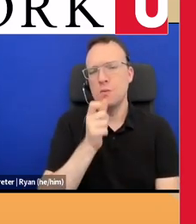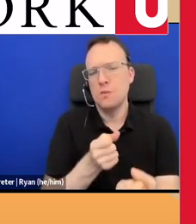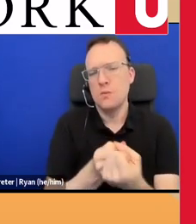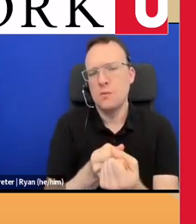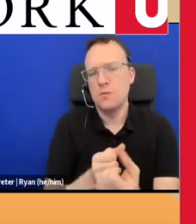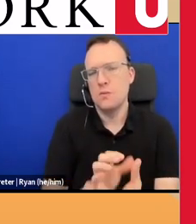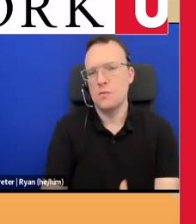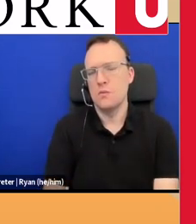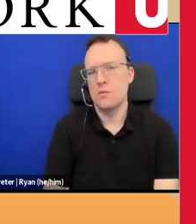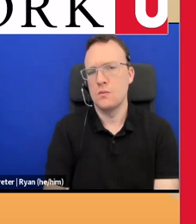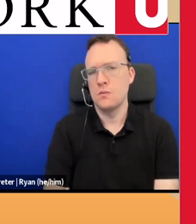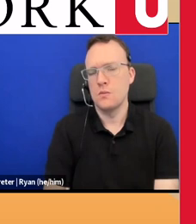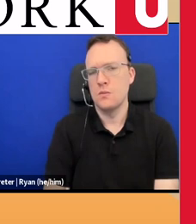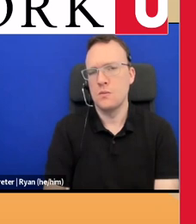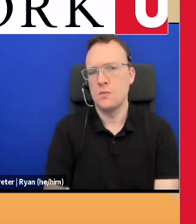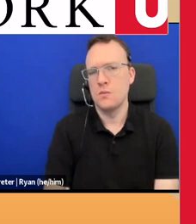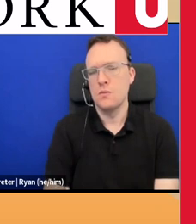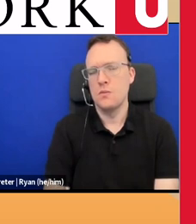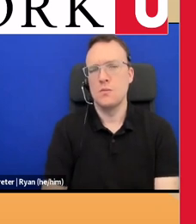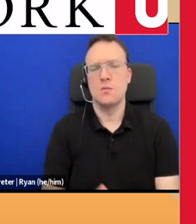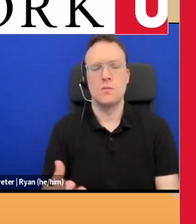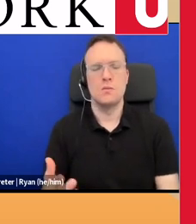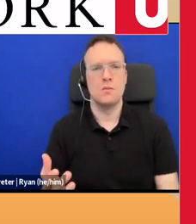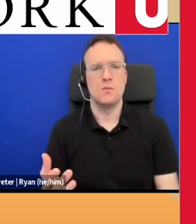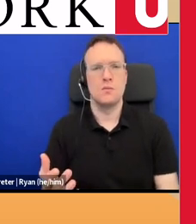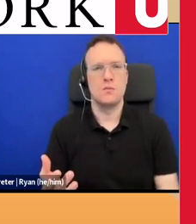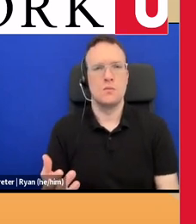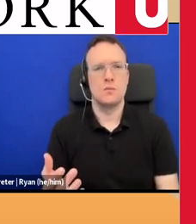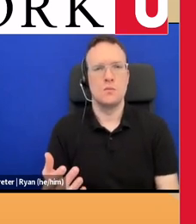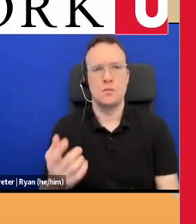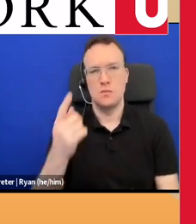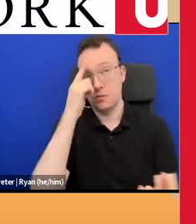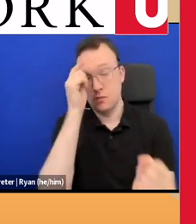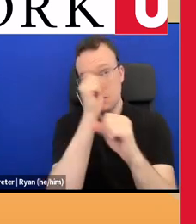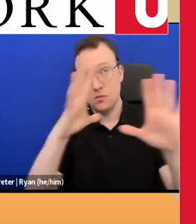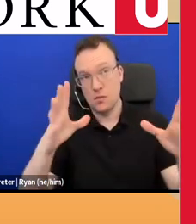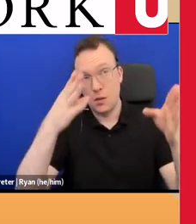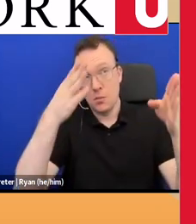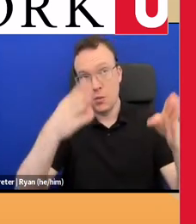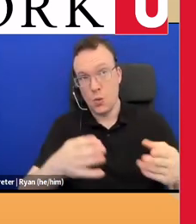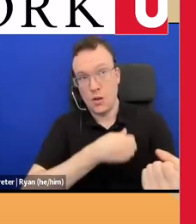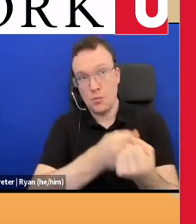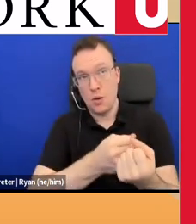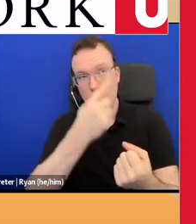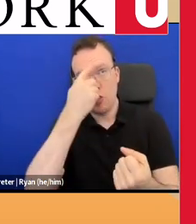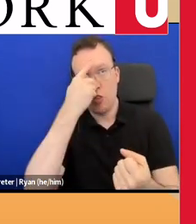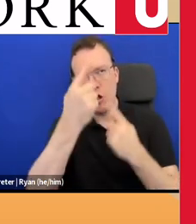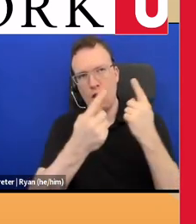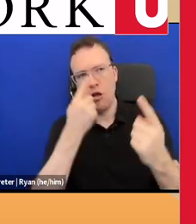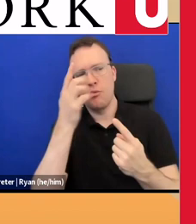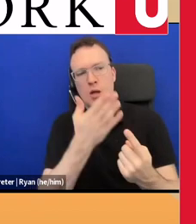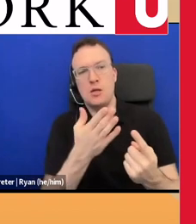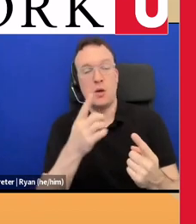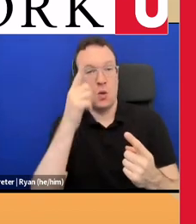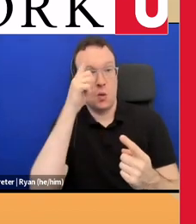solidarity? What mental image did you create of them? Did they look like